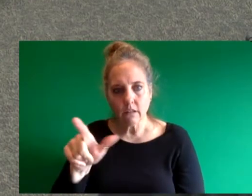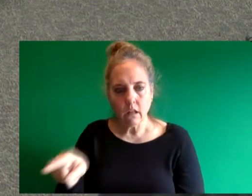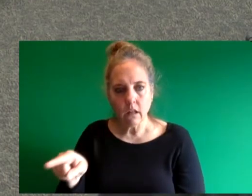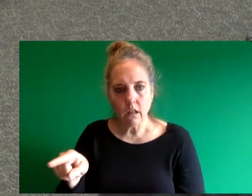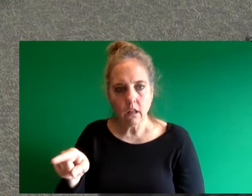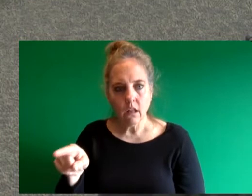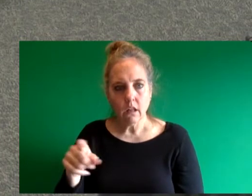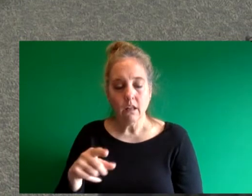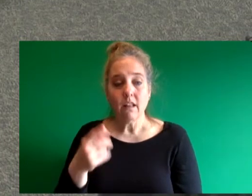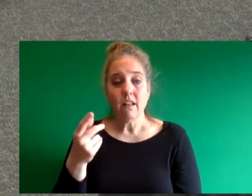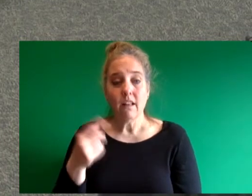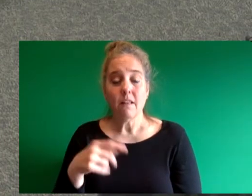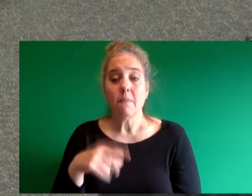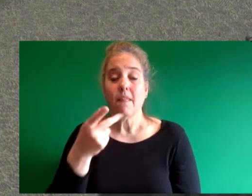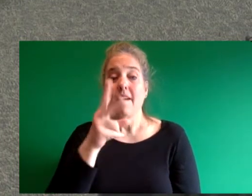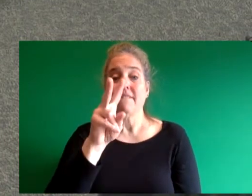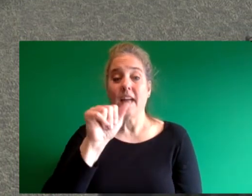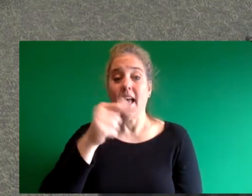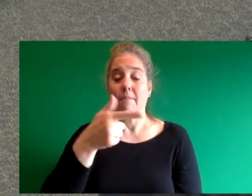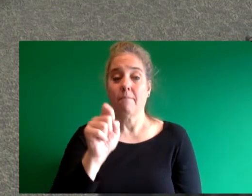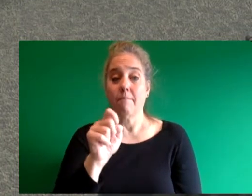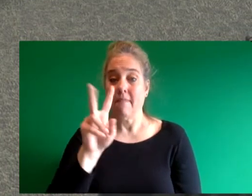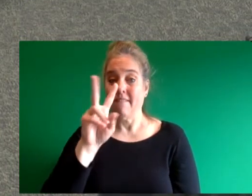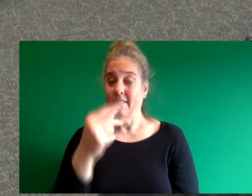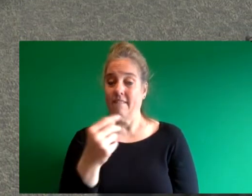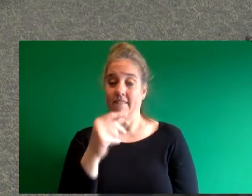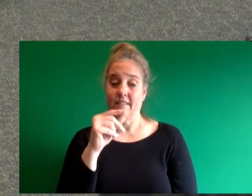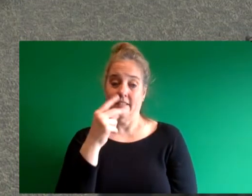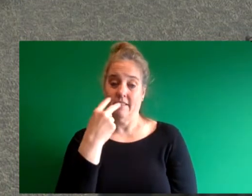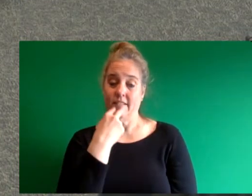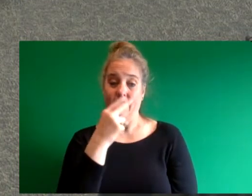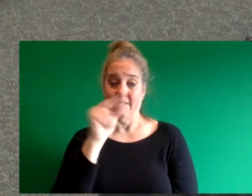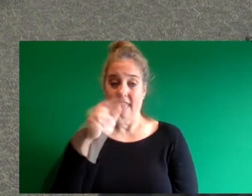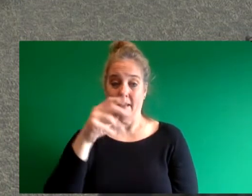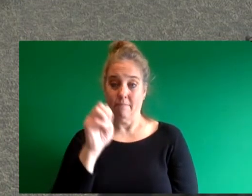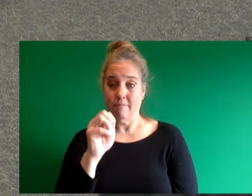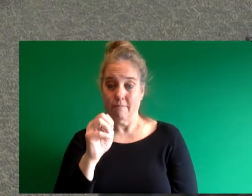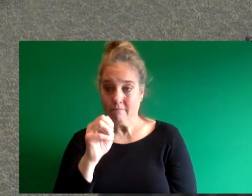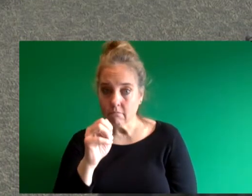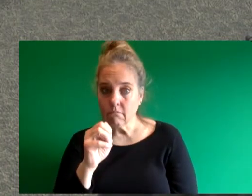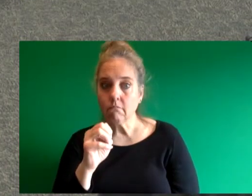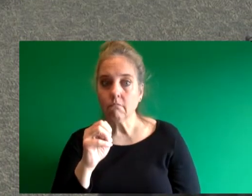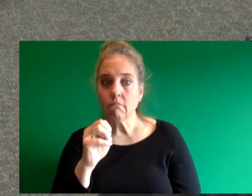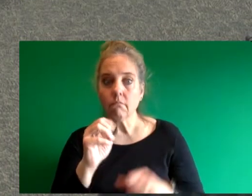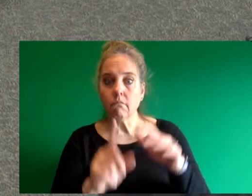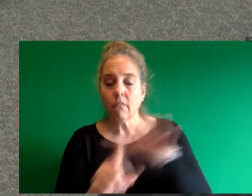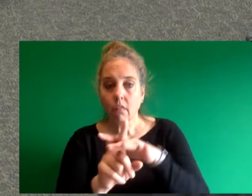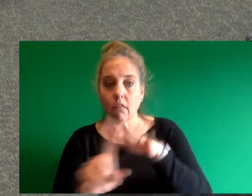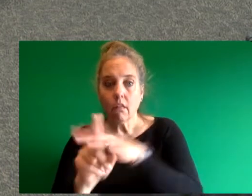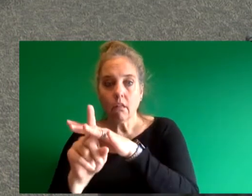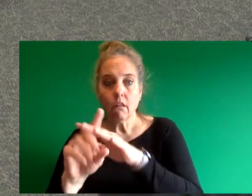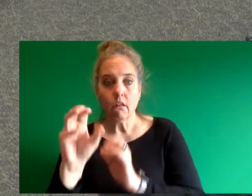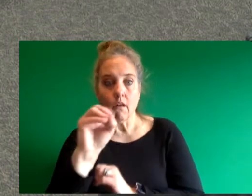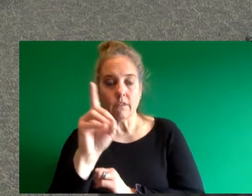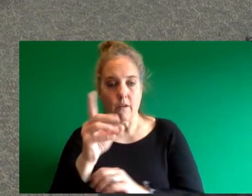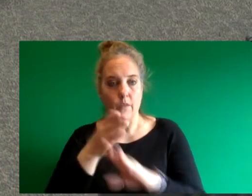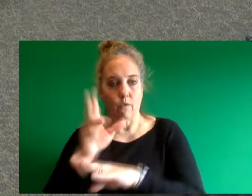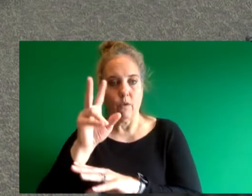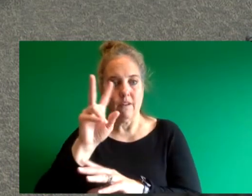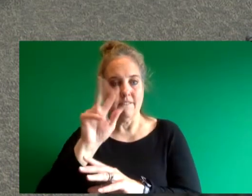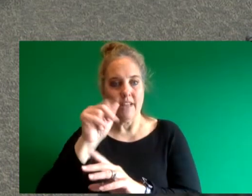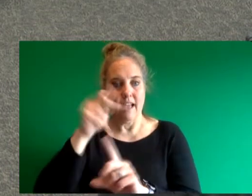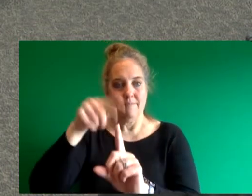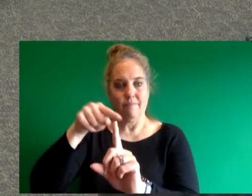seen cases ourselves of overdose related to vape use, right? And so there's not a lot of evidence out there from the DEA's